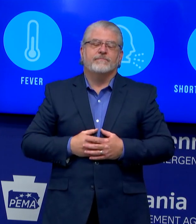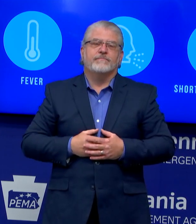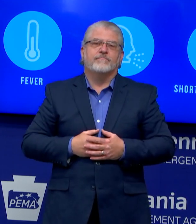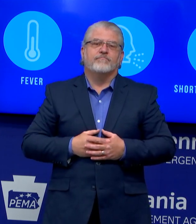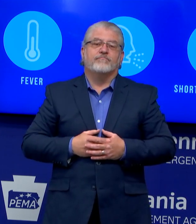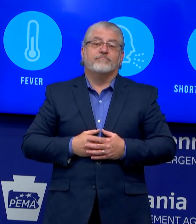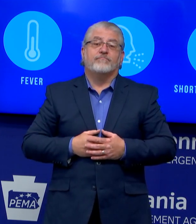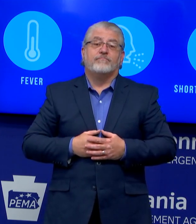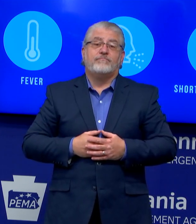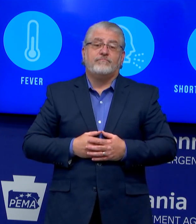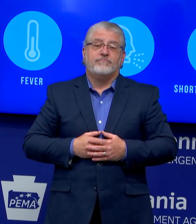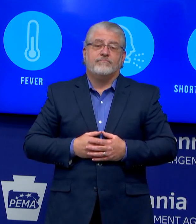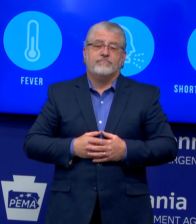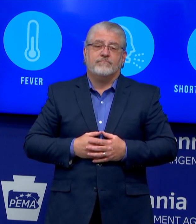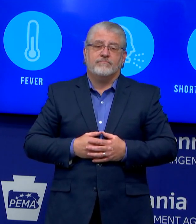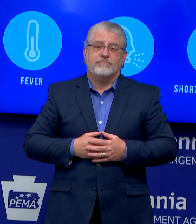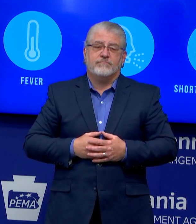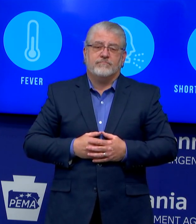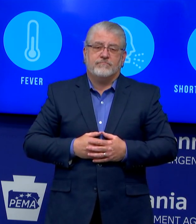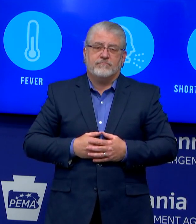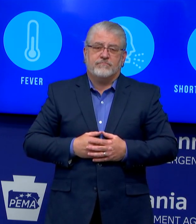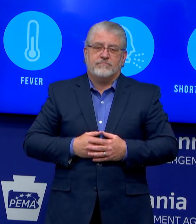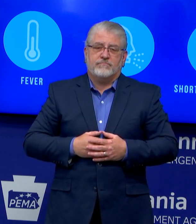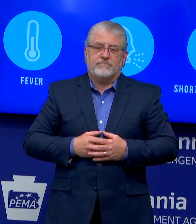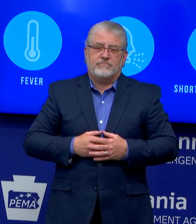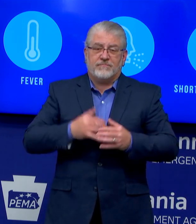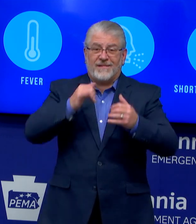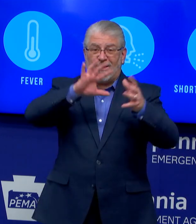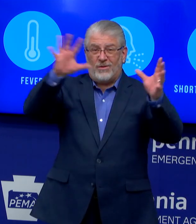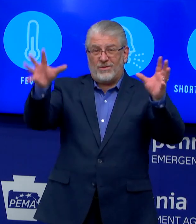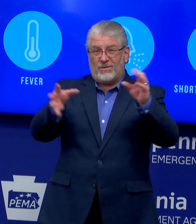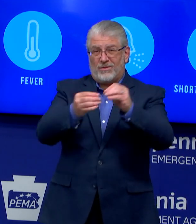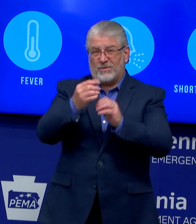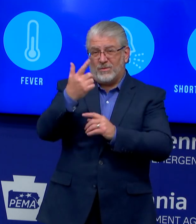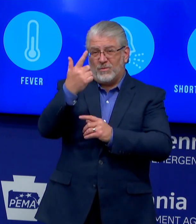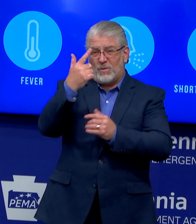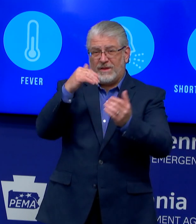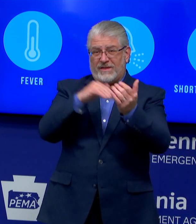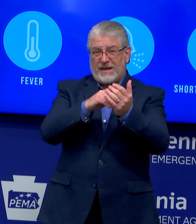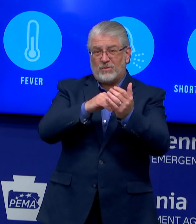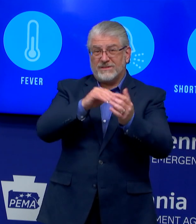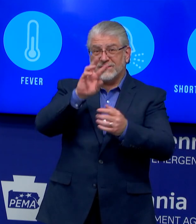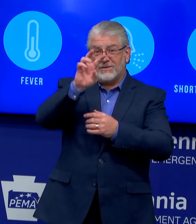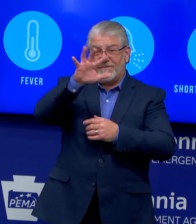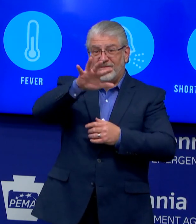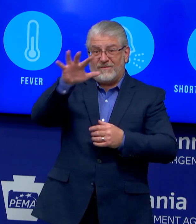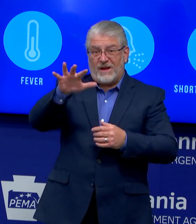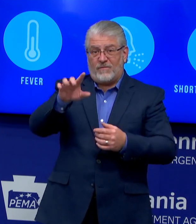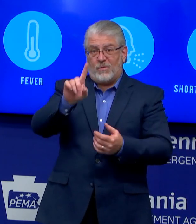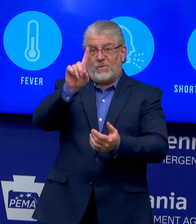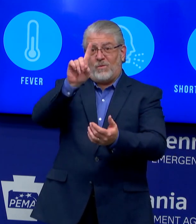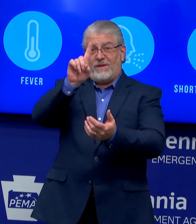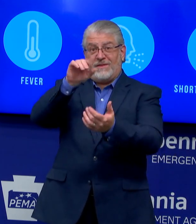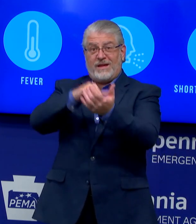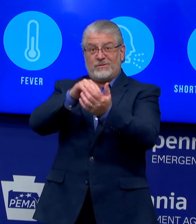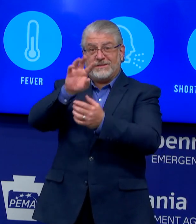Approximately 1,067 of the total cases are in healthcare workers.